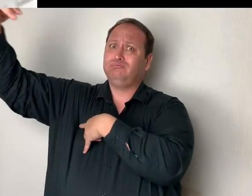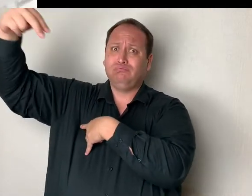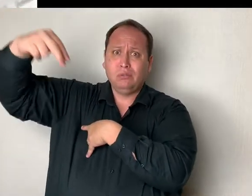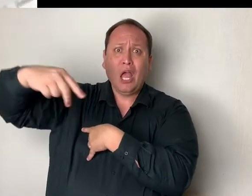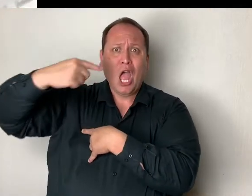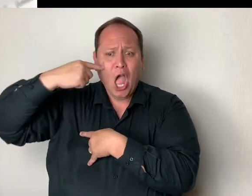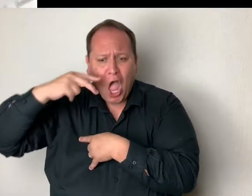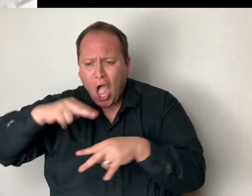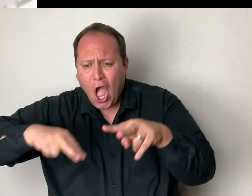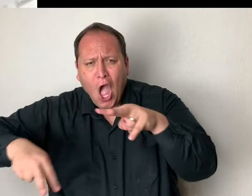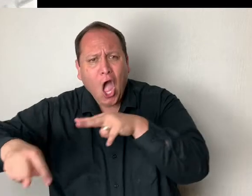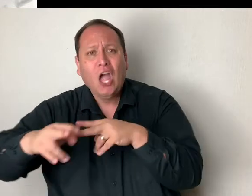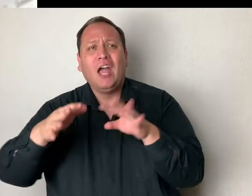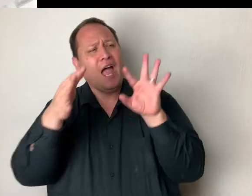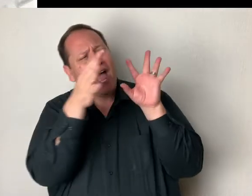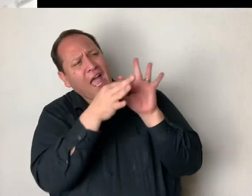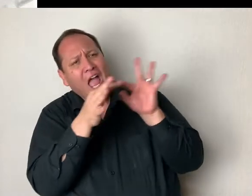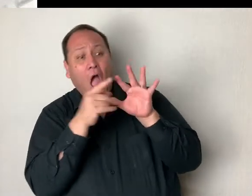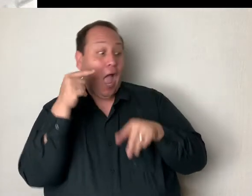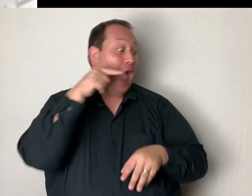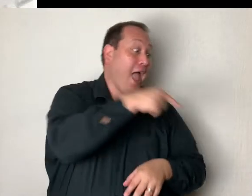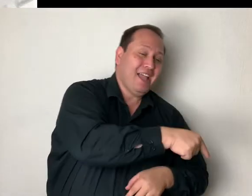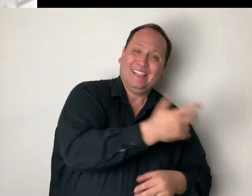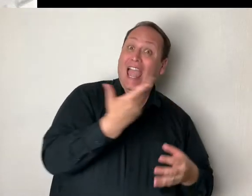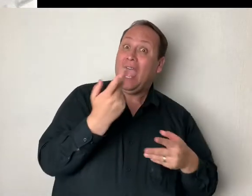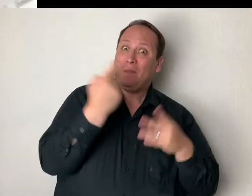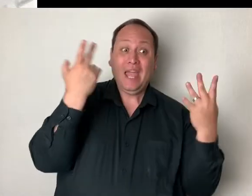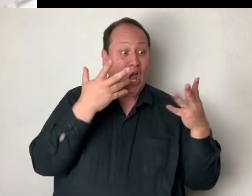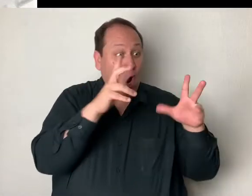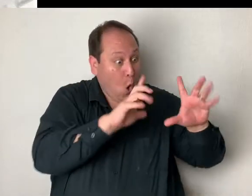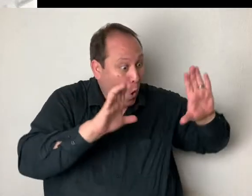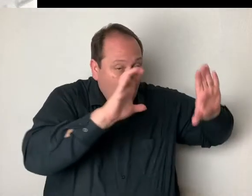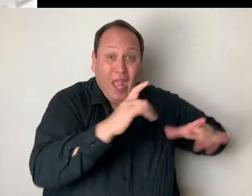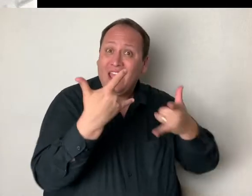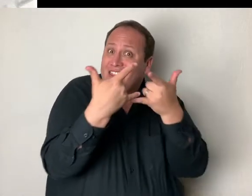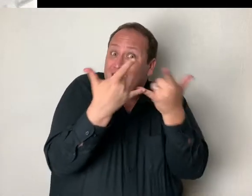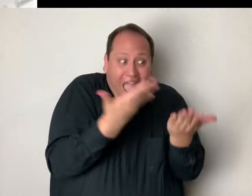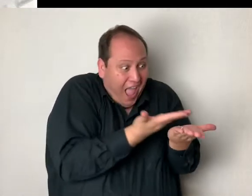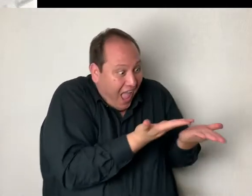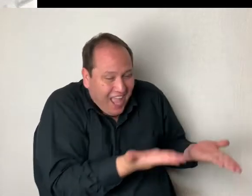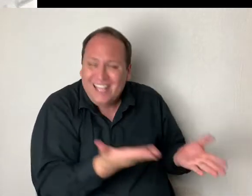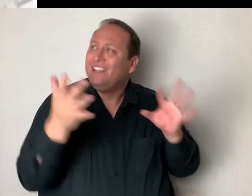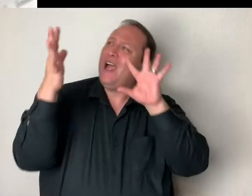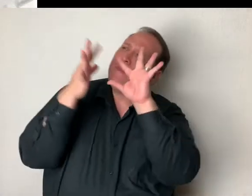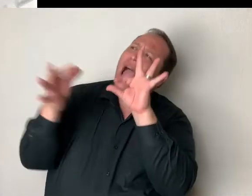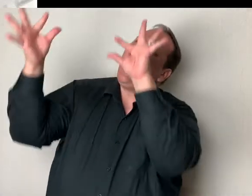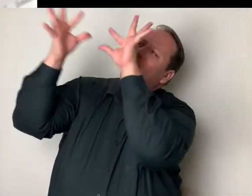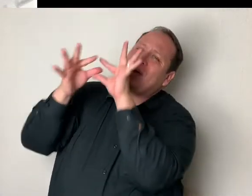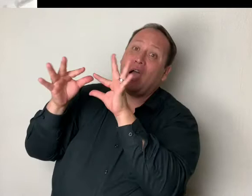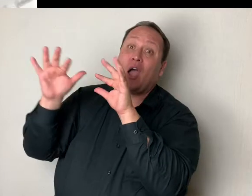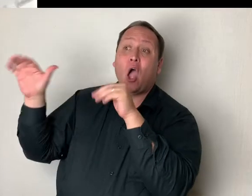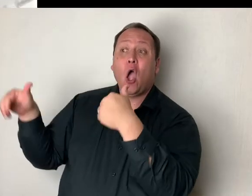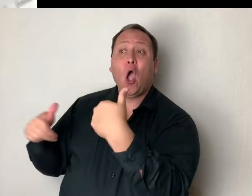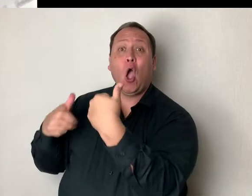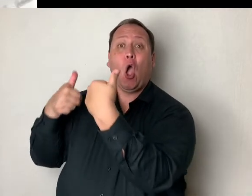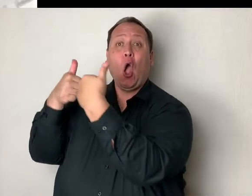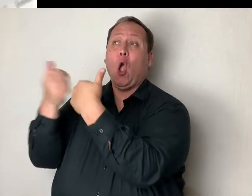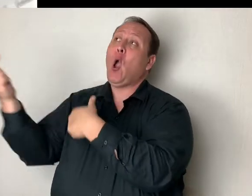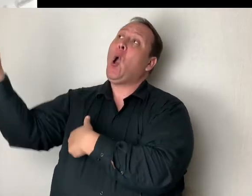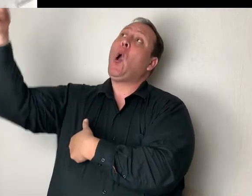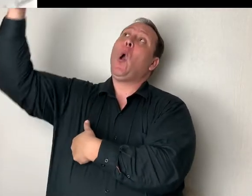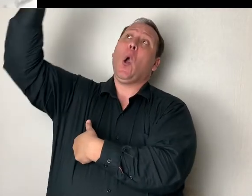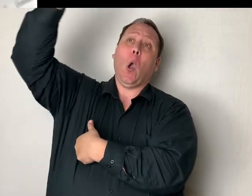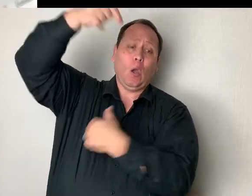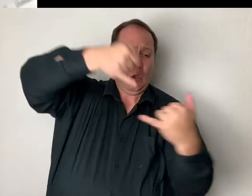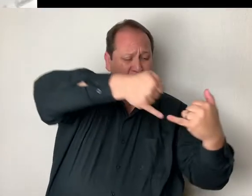the estuary, talk about the history of the land itself. The border line itself culminates